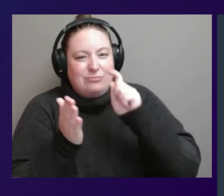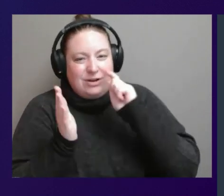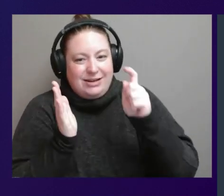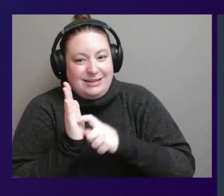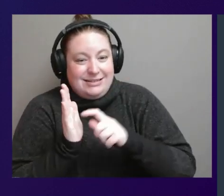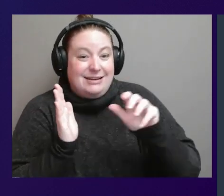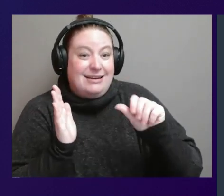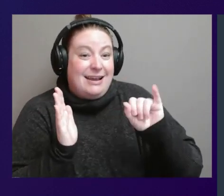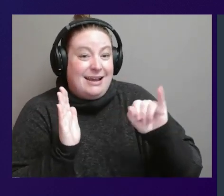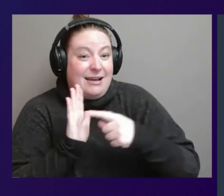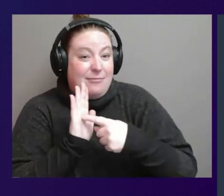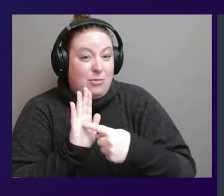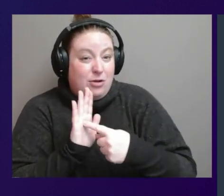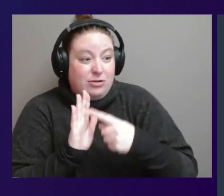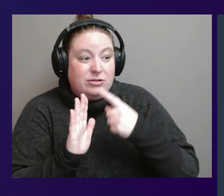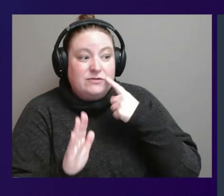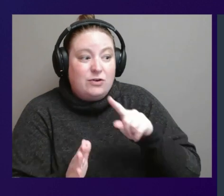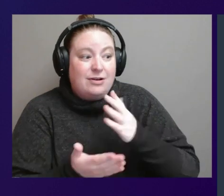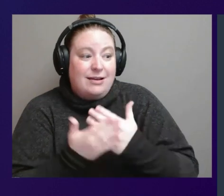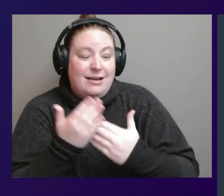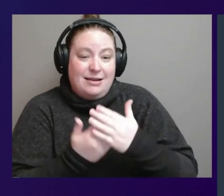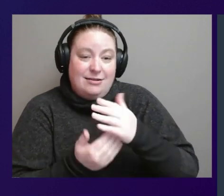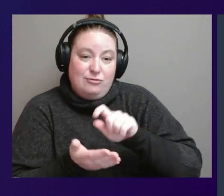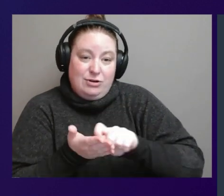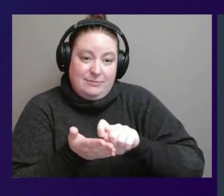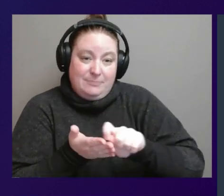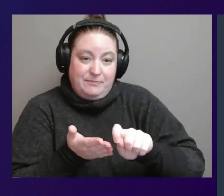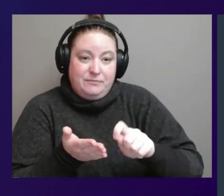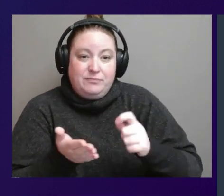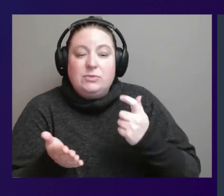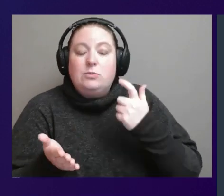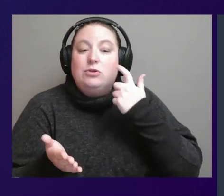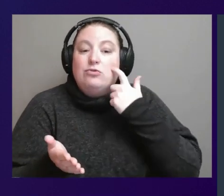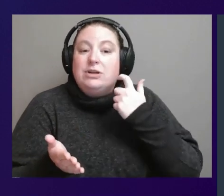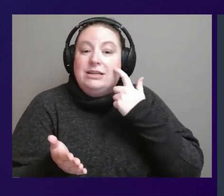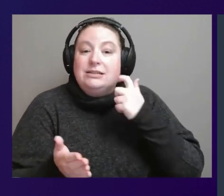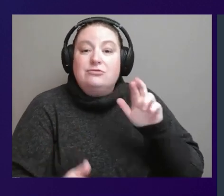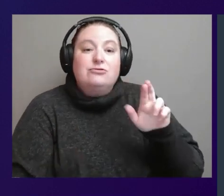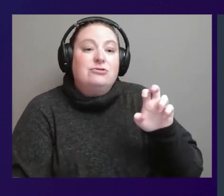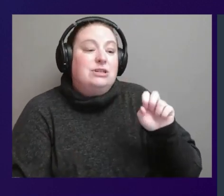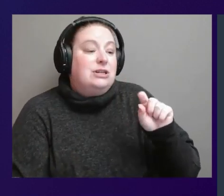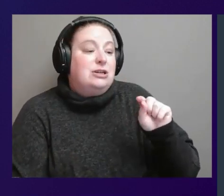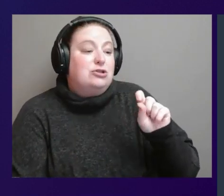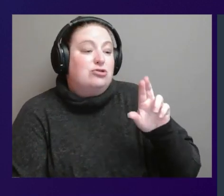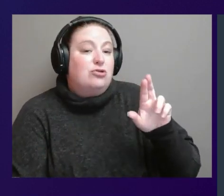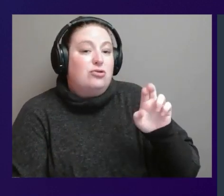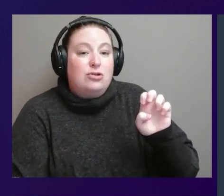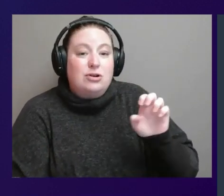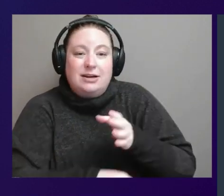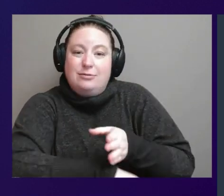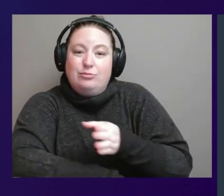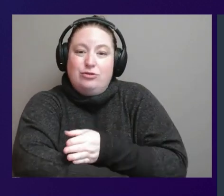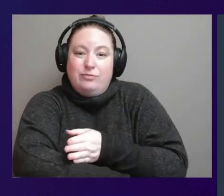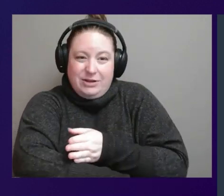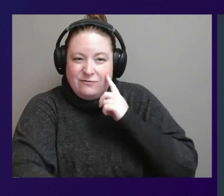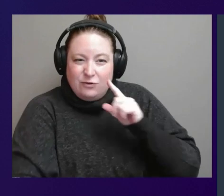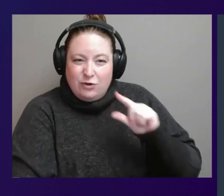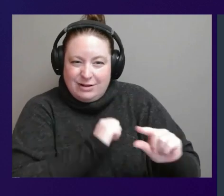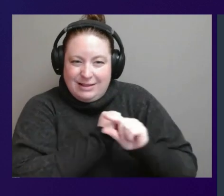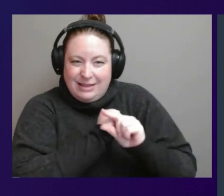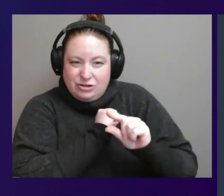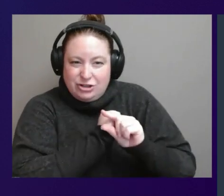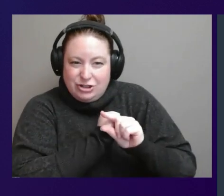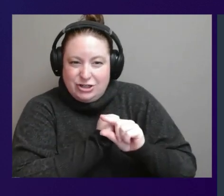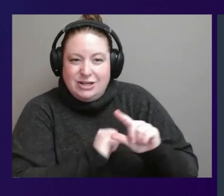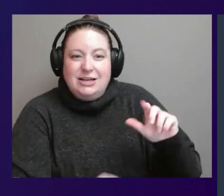documents. With a recent restore performance improvement that we made to S3 Glacier, Ancestry was able to restore